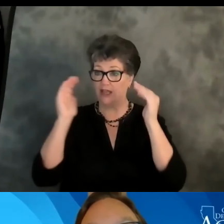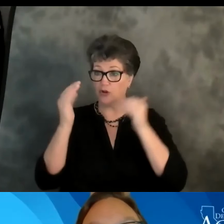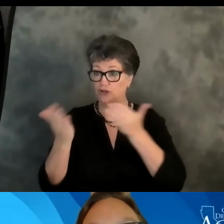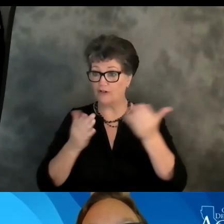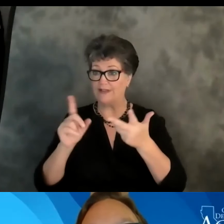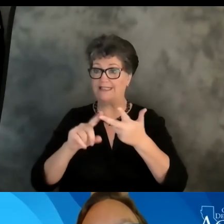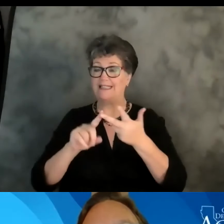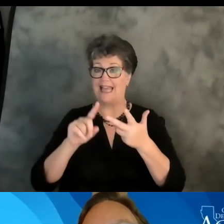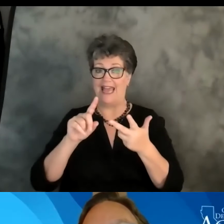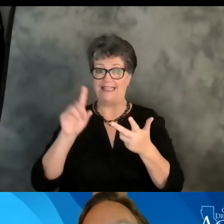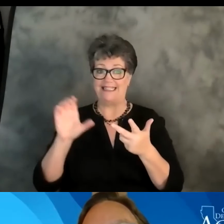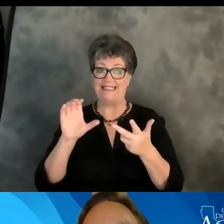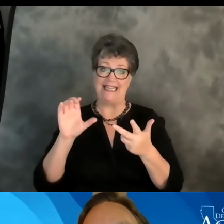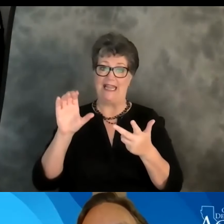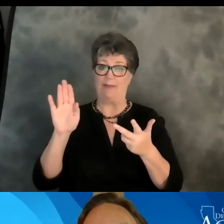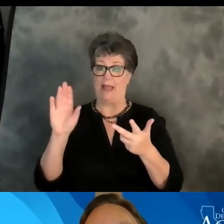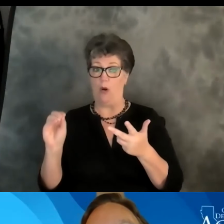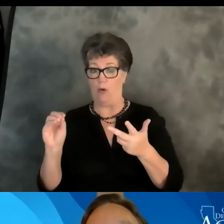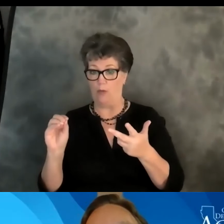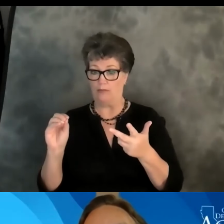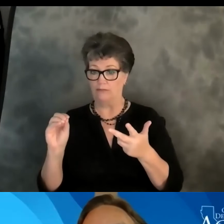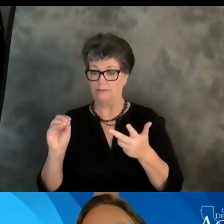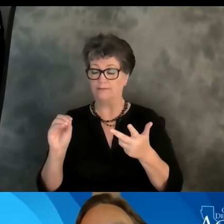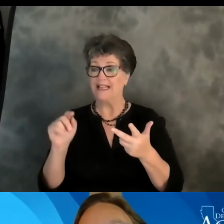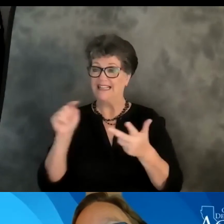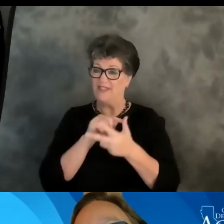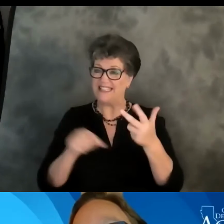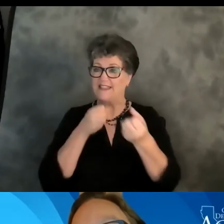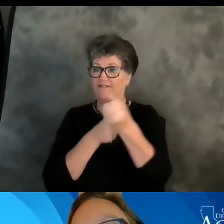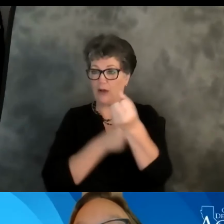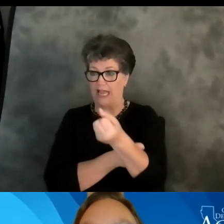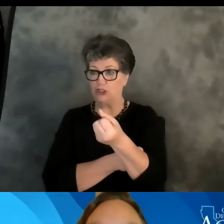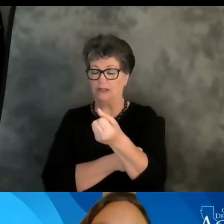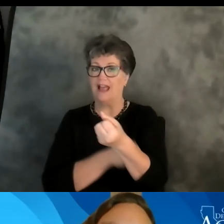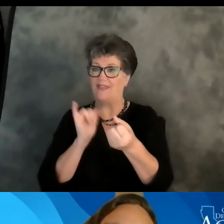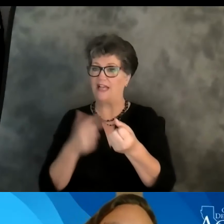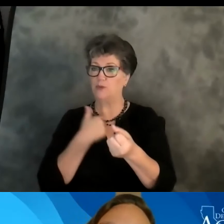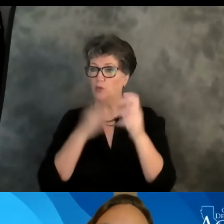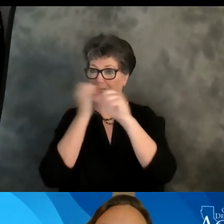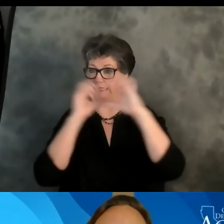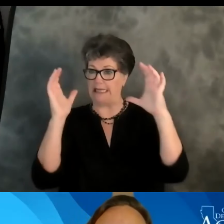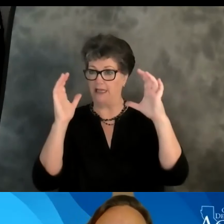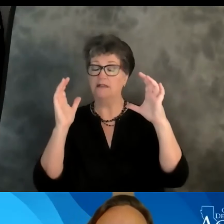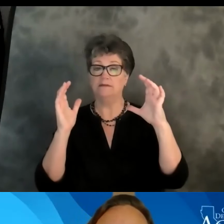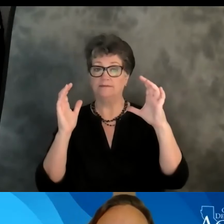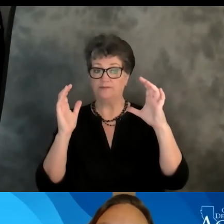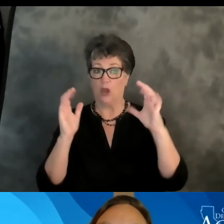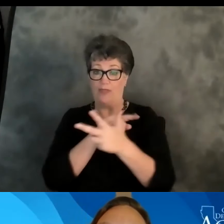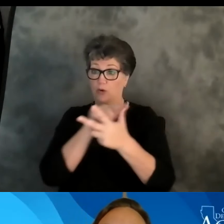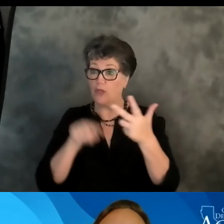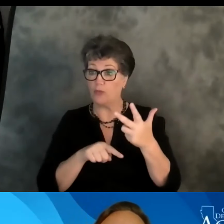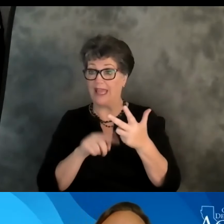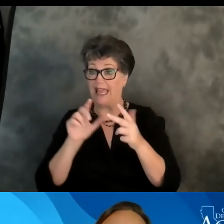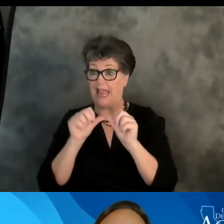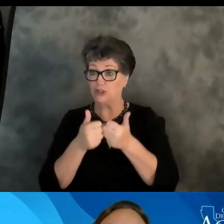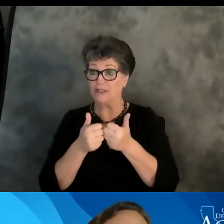and the CBO, Community and Aging and Disability. This is the foundation, is what we see, is when those three entities